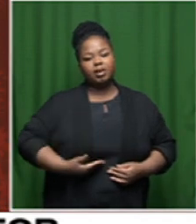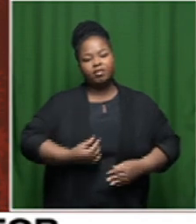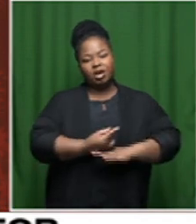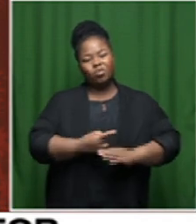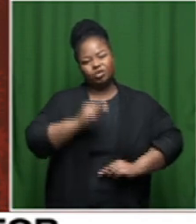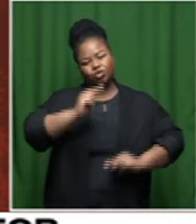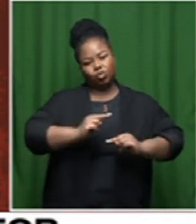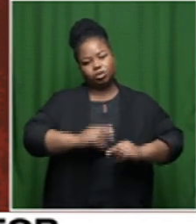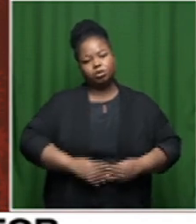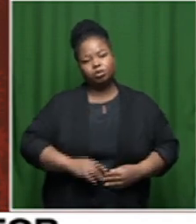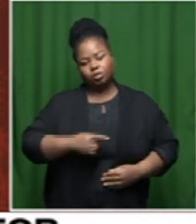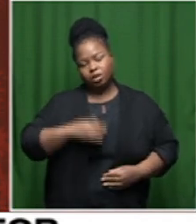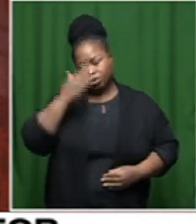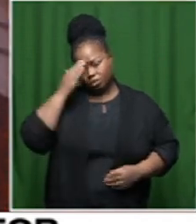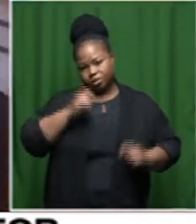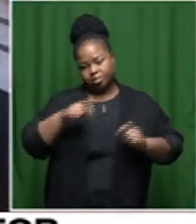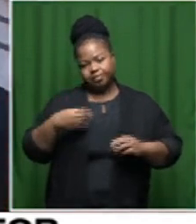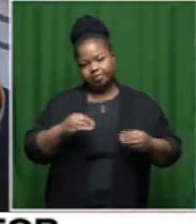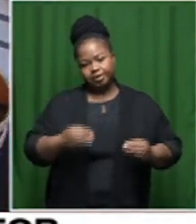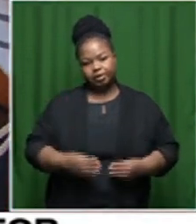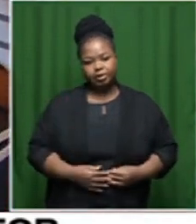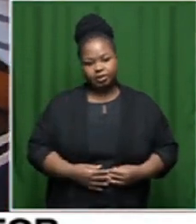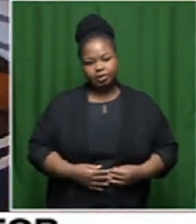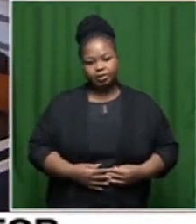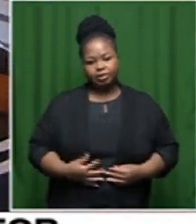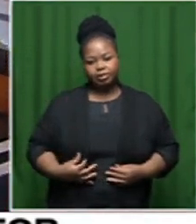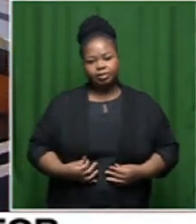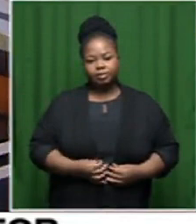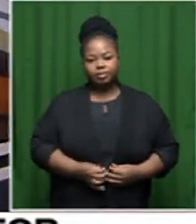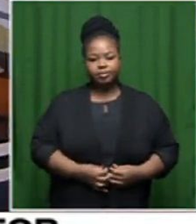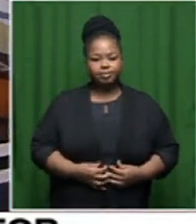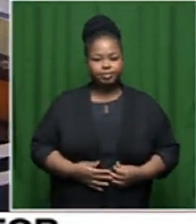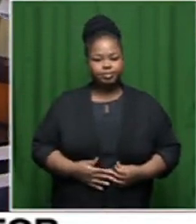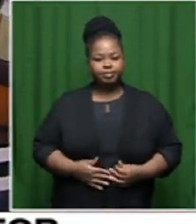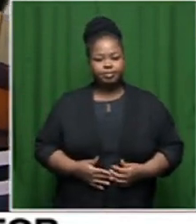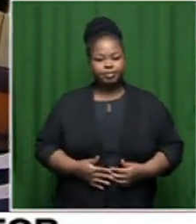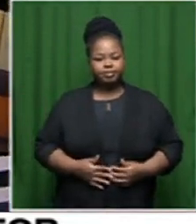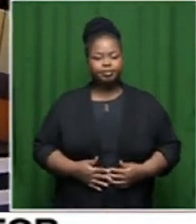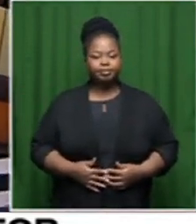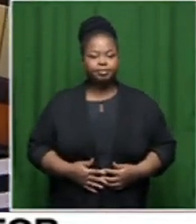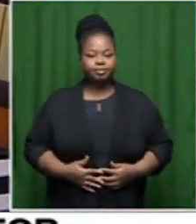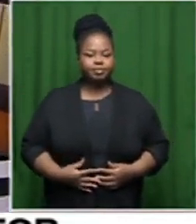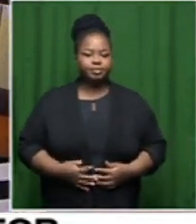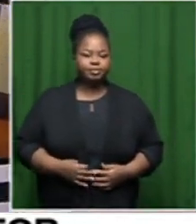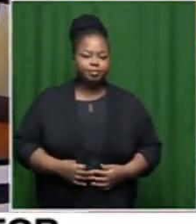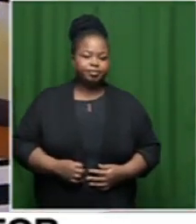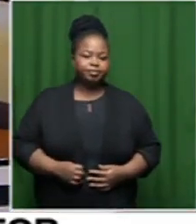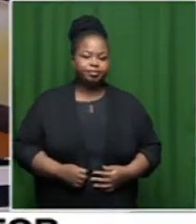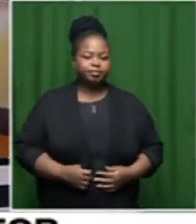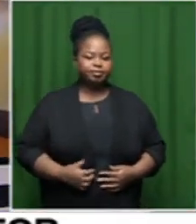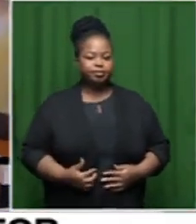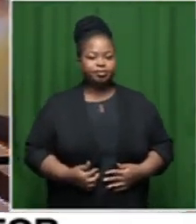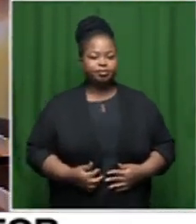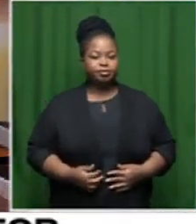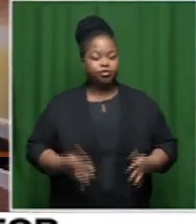kept it very short because I understand that people are busy, right? Busy making money. Right? They better be.